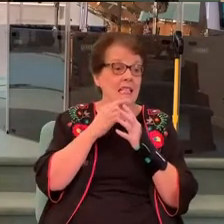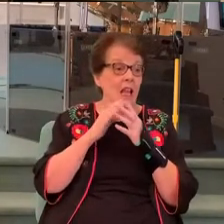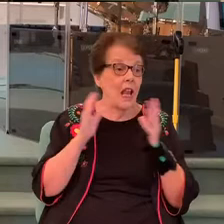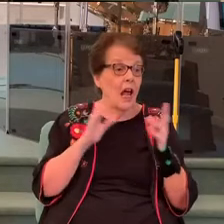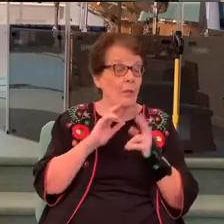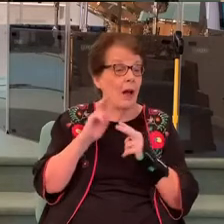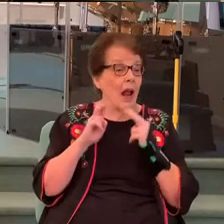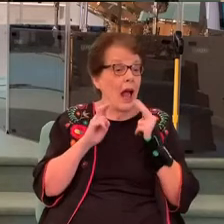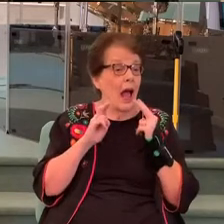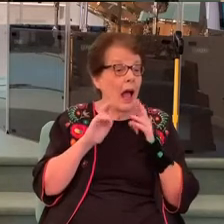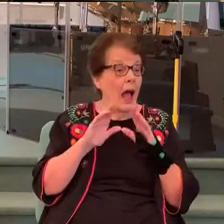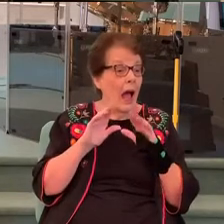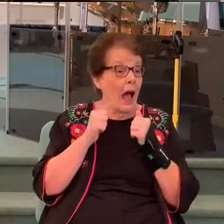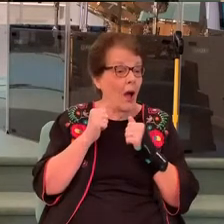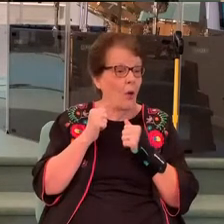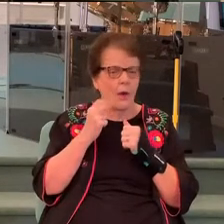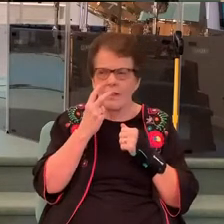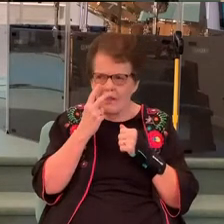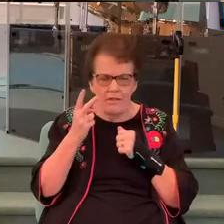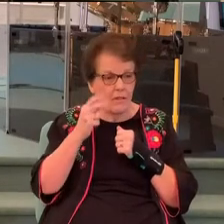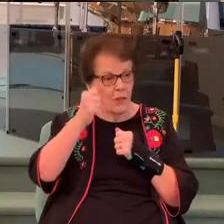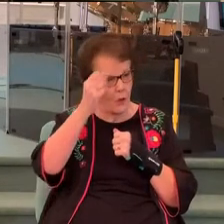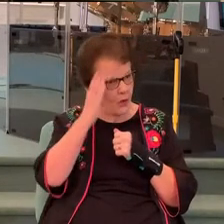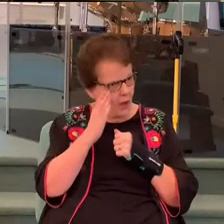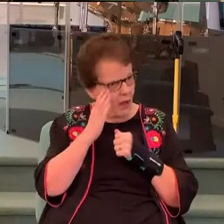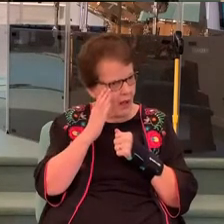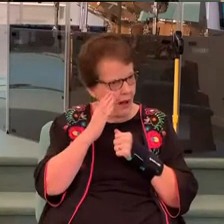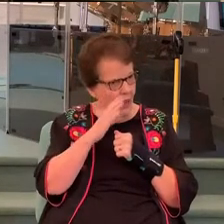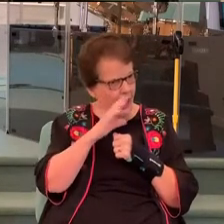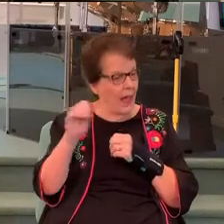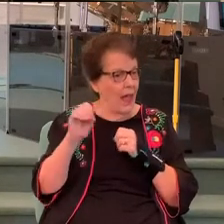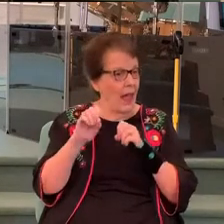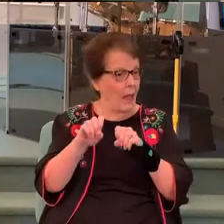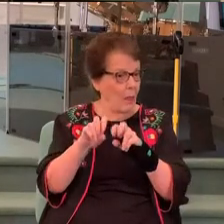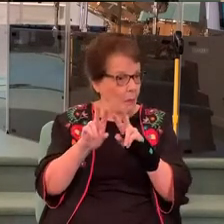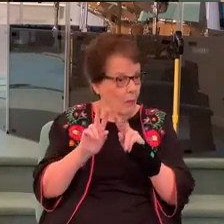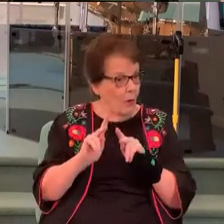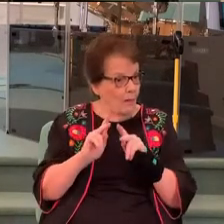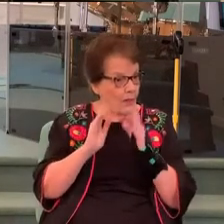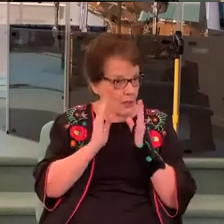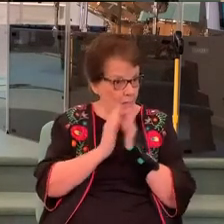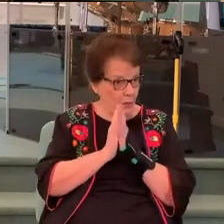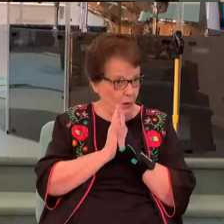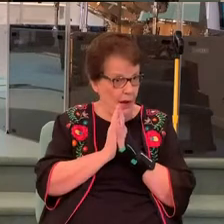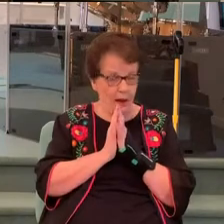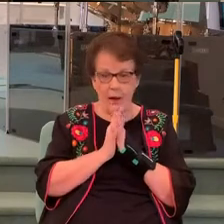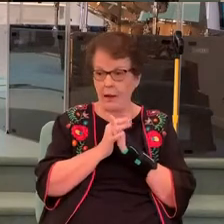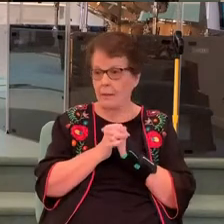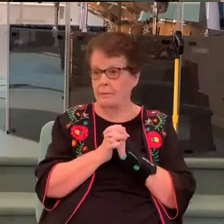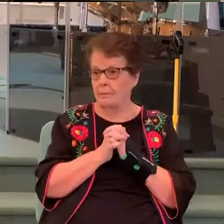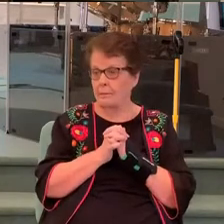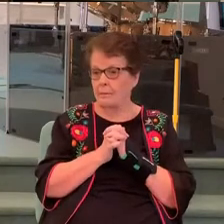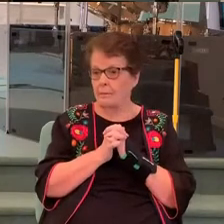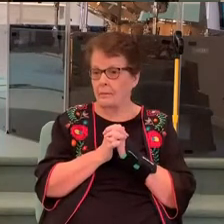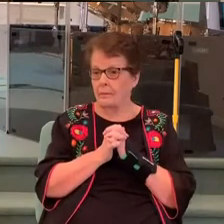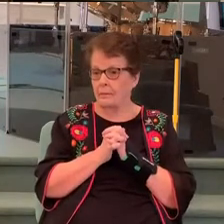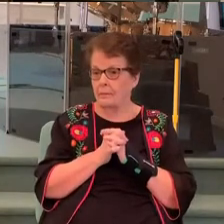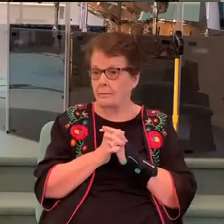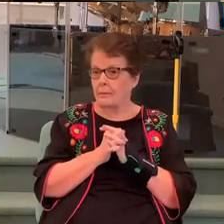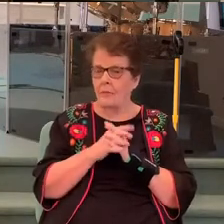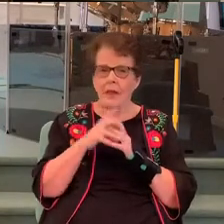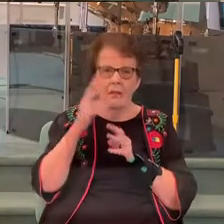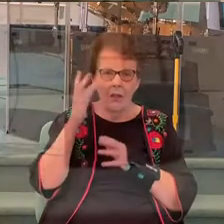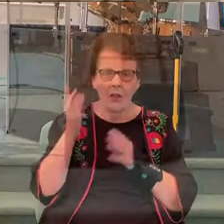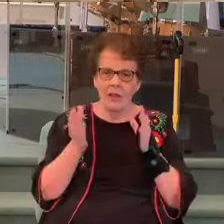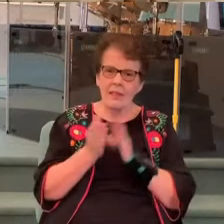about how we view the privilege of prayer. Because we look at it and we say, well, you know what? My cousins couldn't come through. My mom and